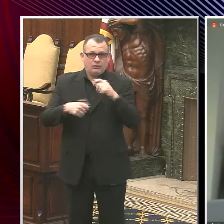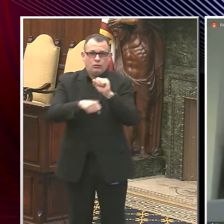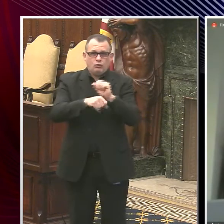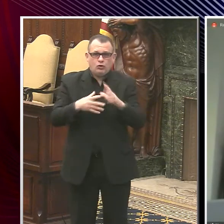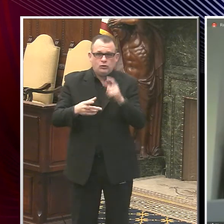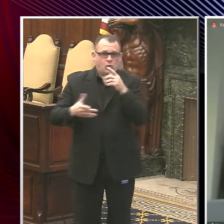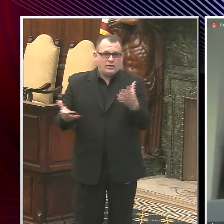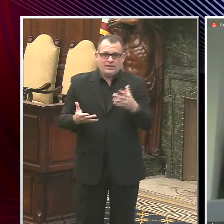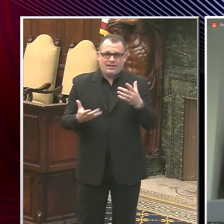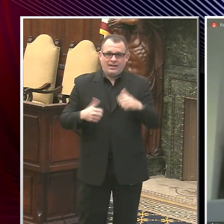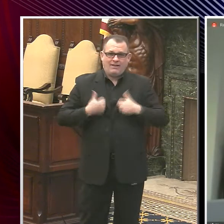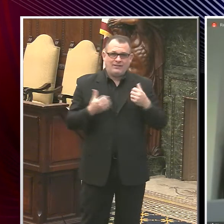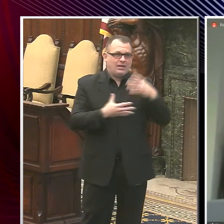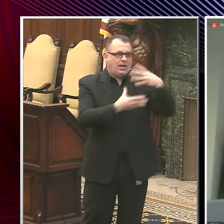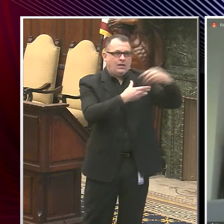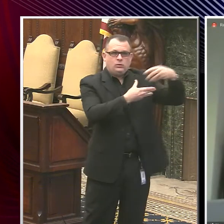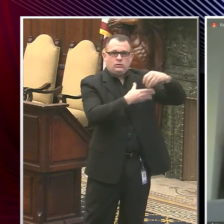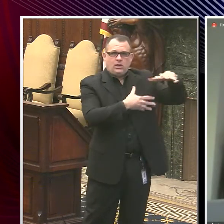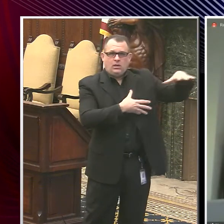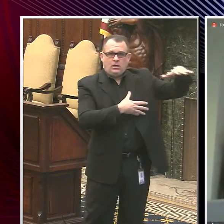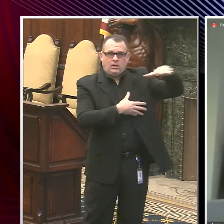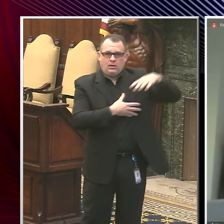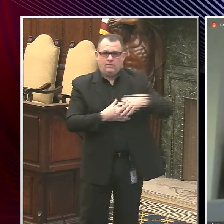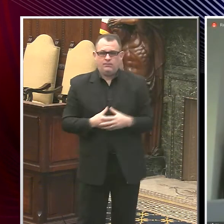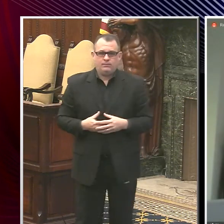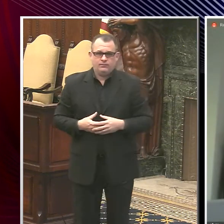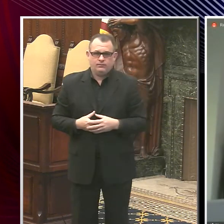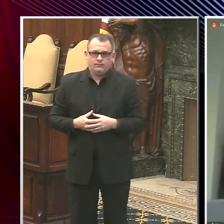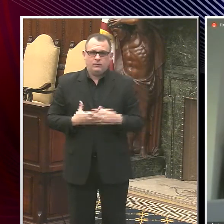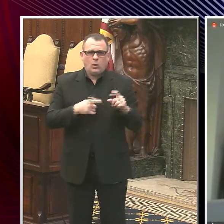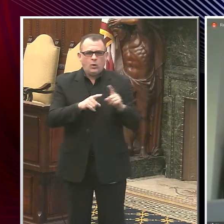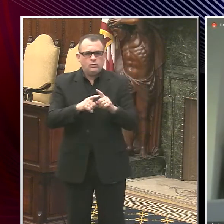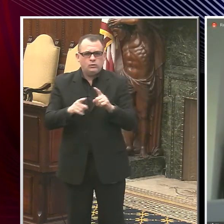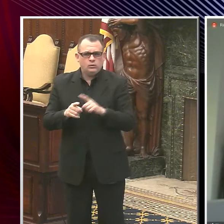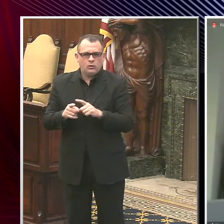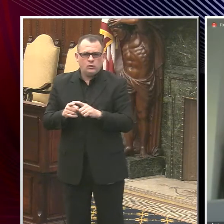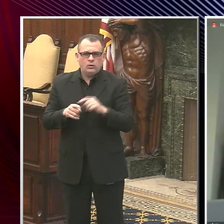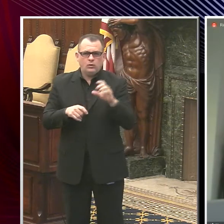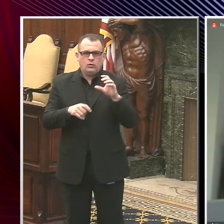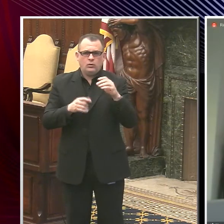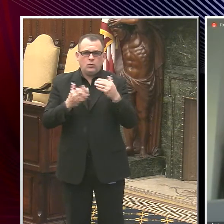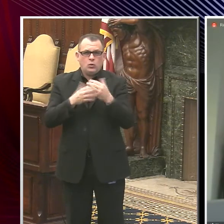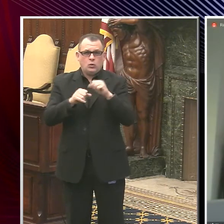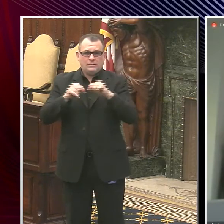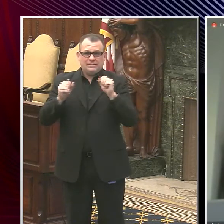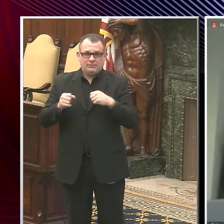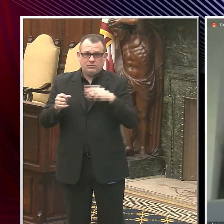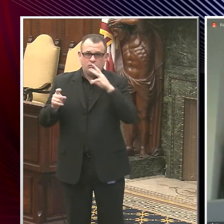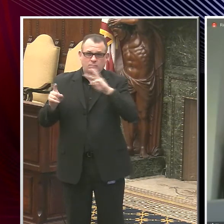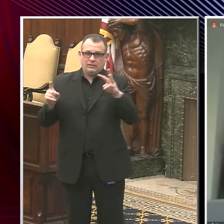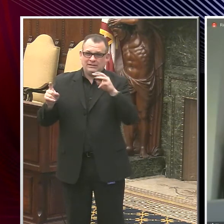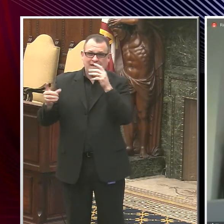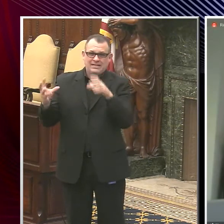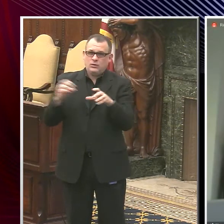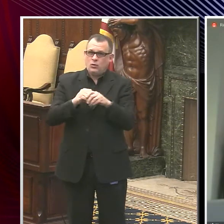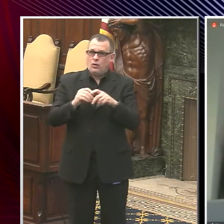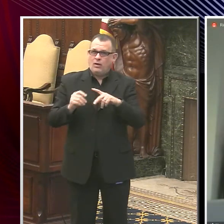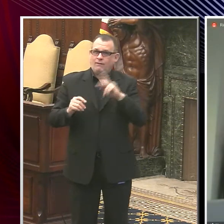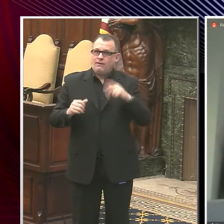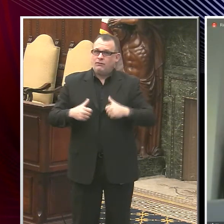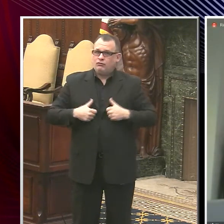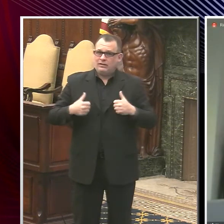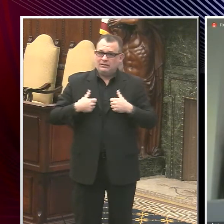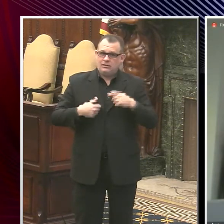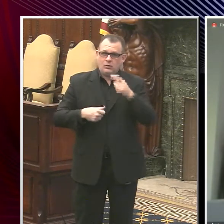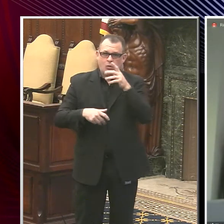but may live in the suburbs. Note also that the dashboard does not include Philadelphia residents who were vaccinated in the suburbs or in New